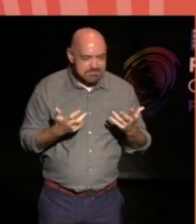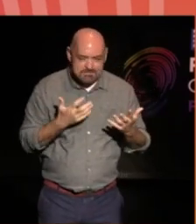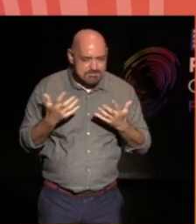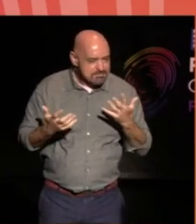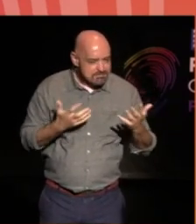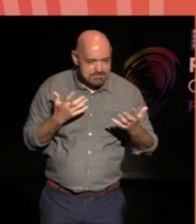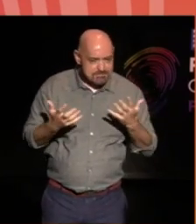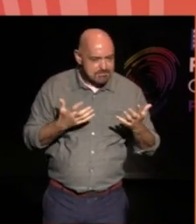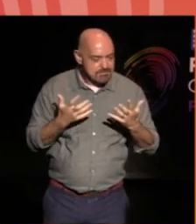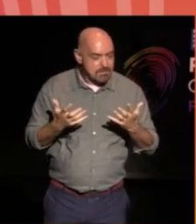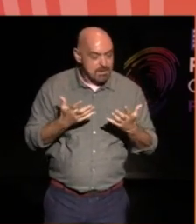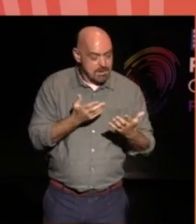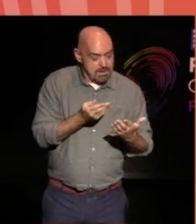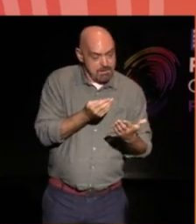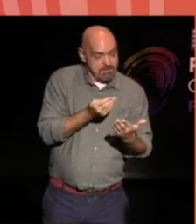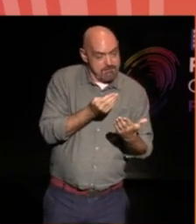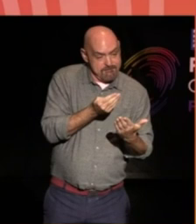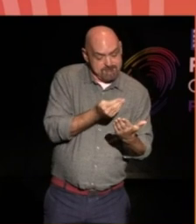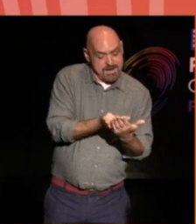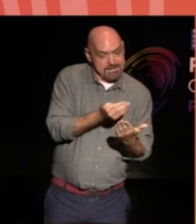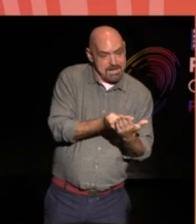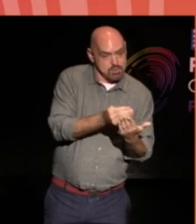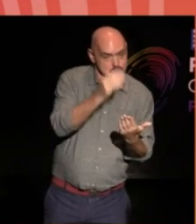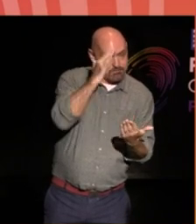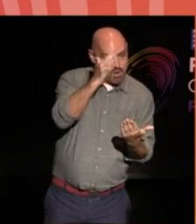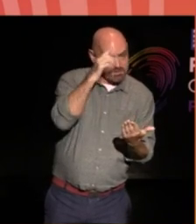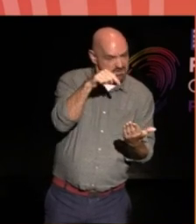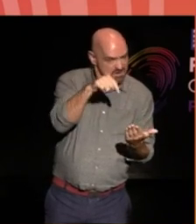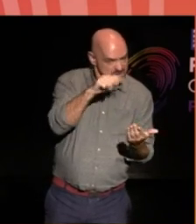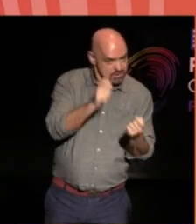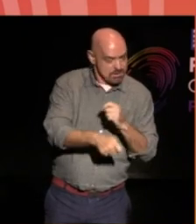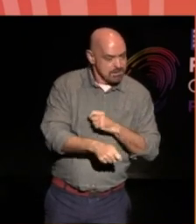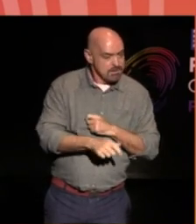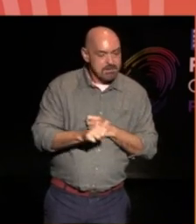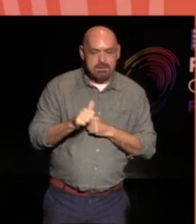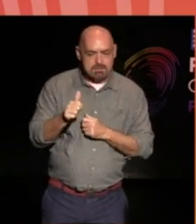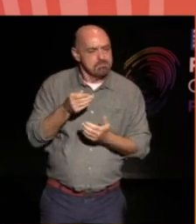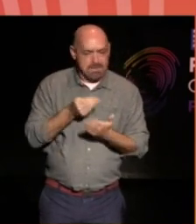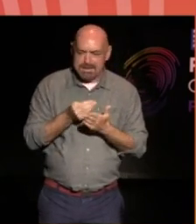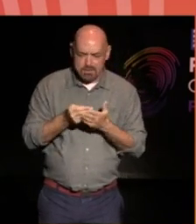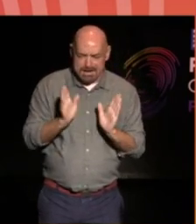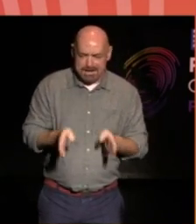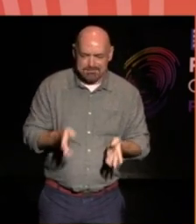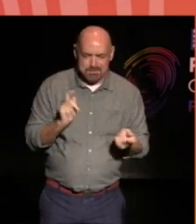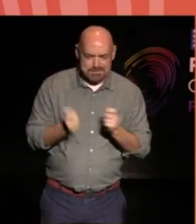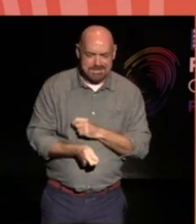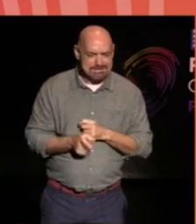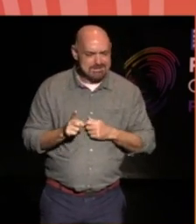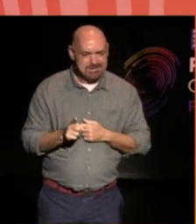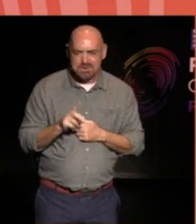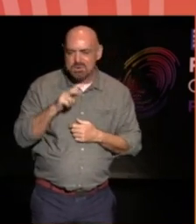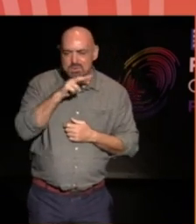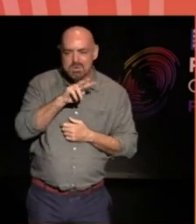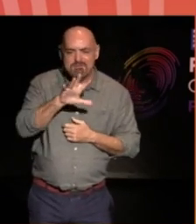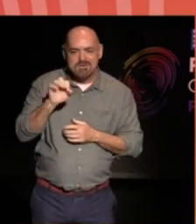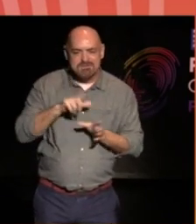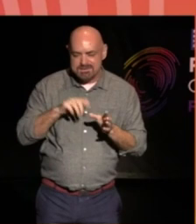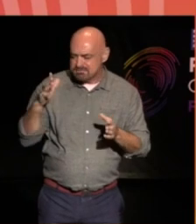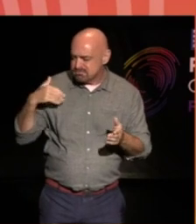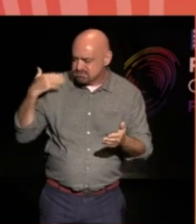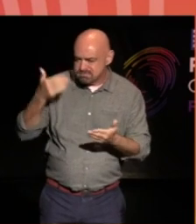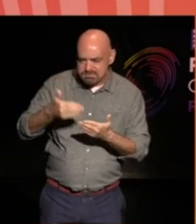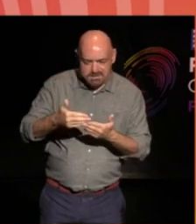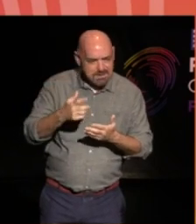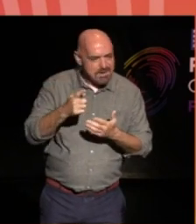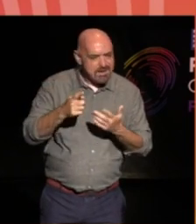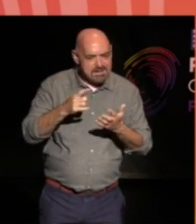big change of financial philosophy happening? Yeah, economics has got to change. You know, for 250 years since Adam Smith